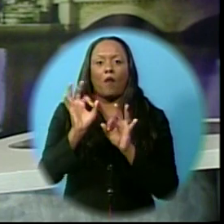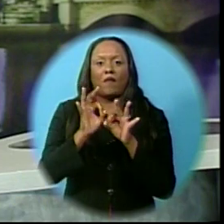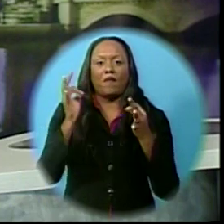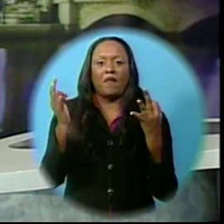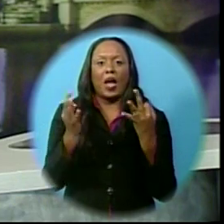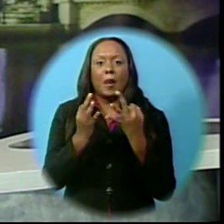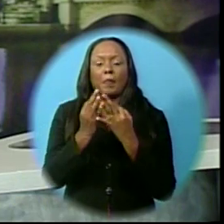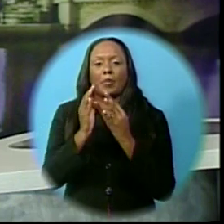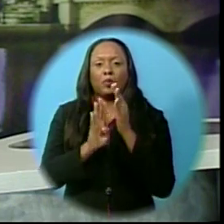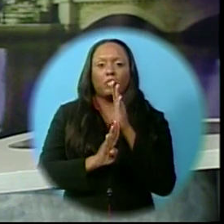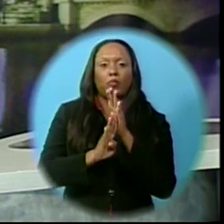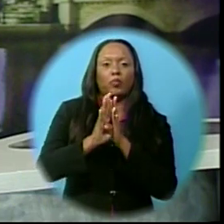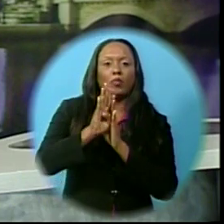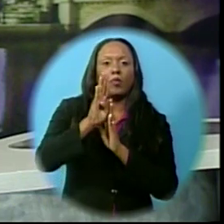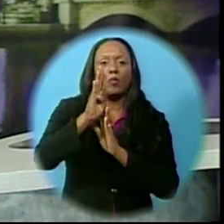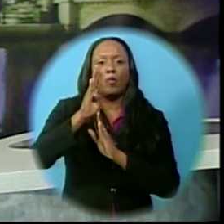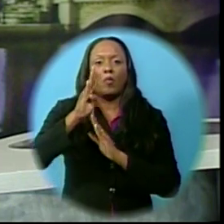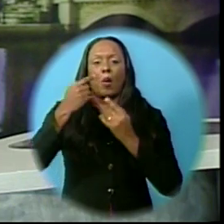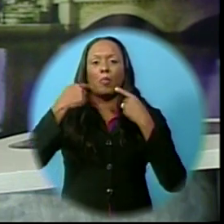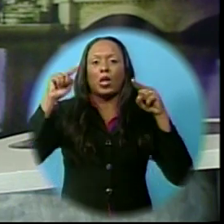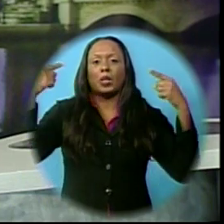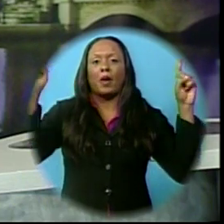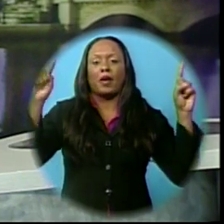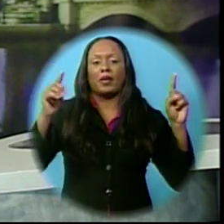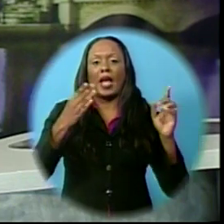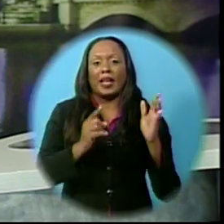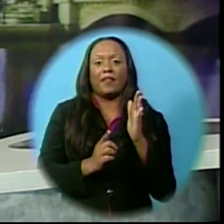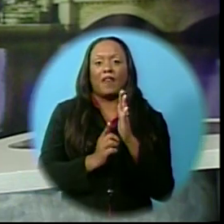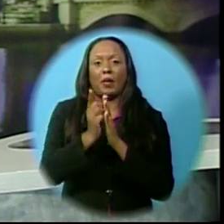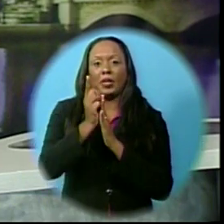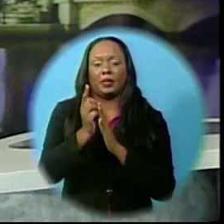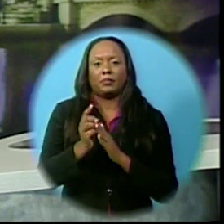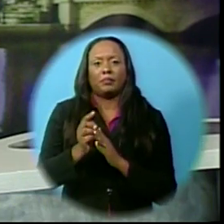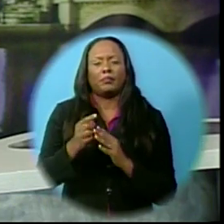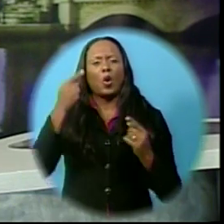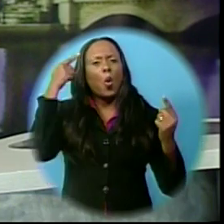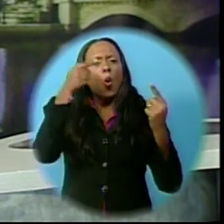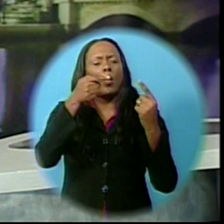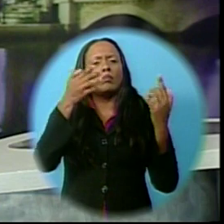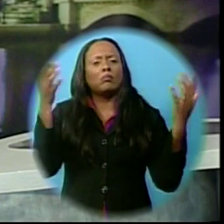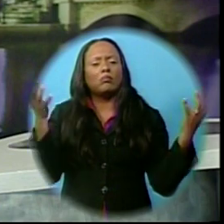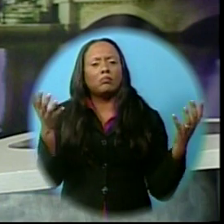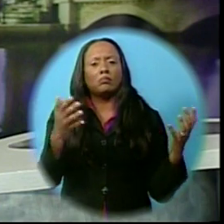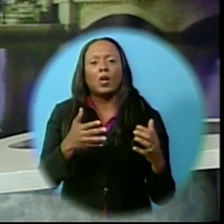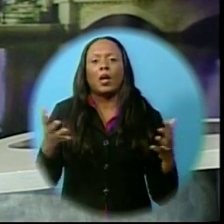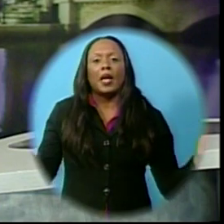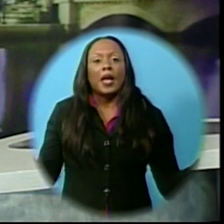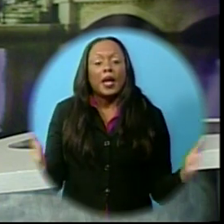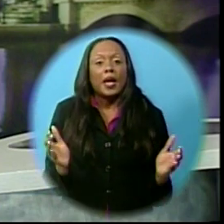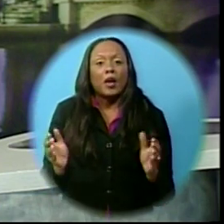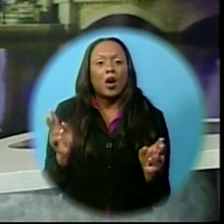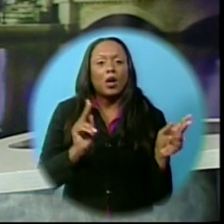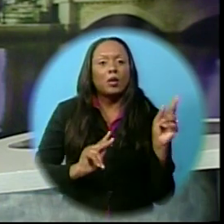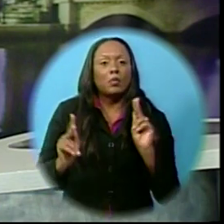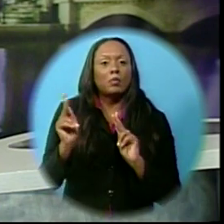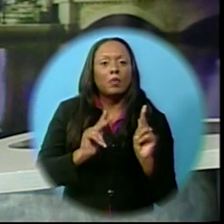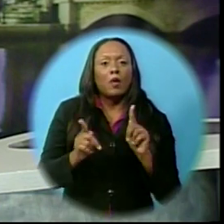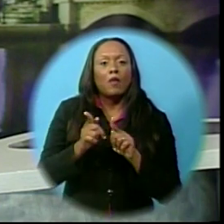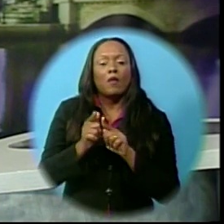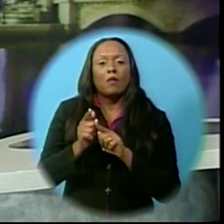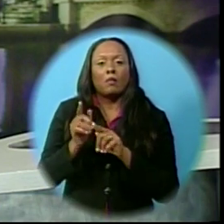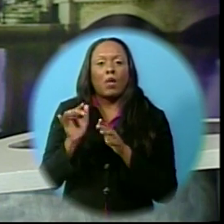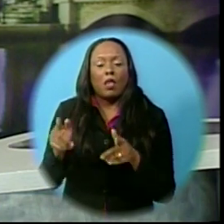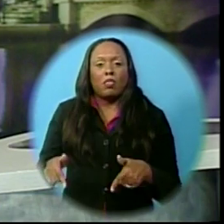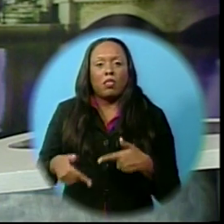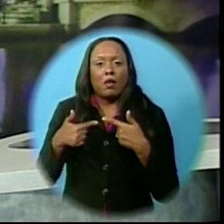Building Pathways to Prosperity and Development. The central goal of the consultation is to encourage and facilitate Barbadians overseas to